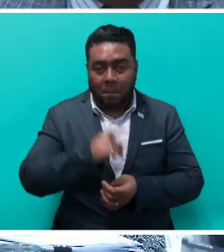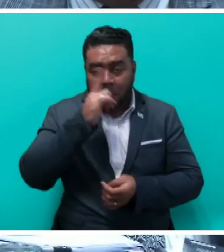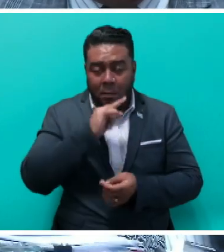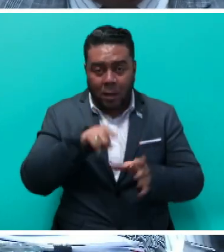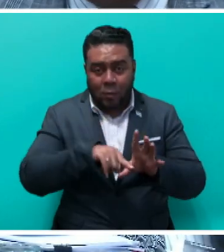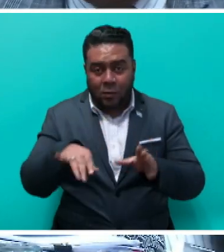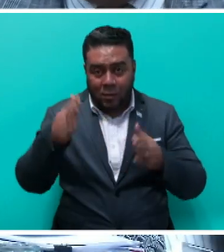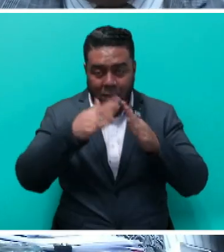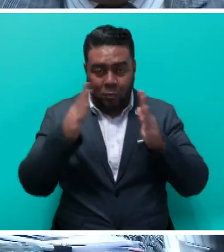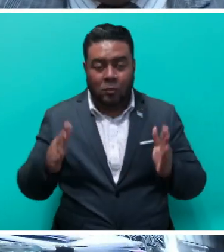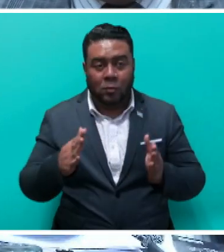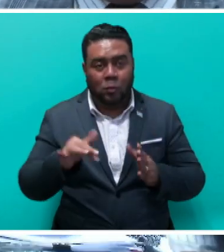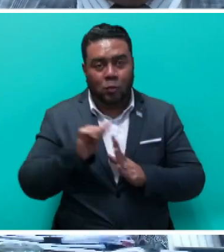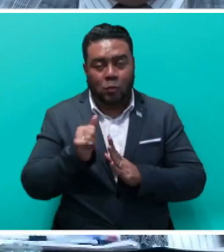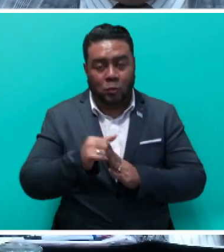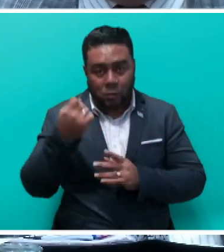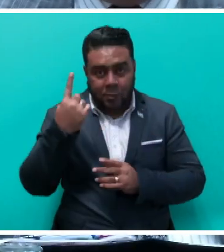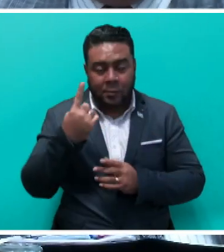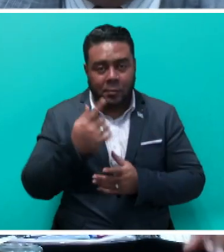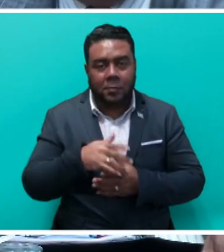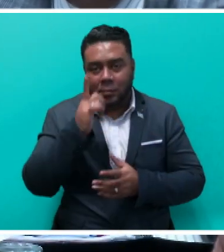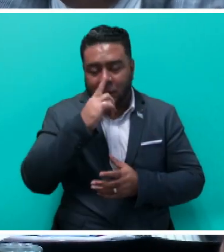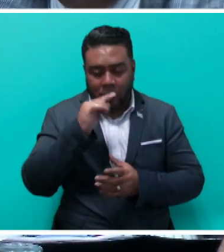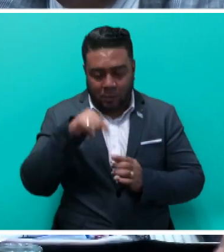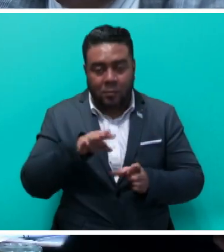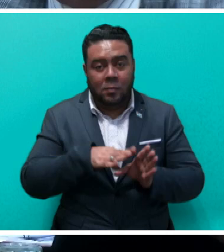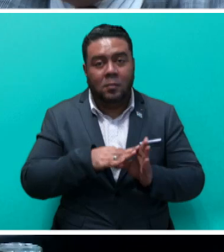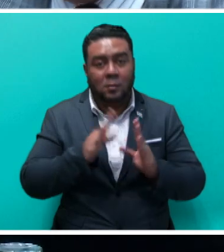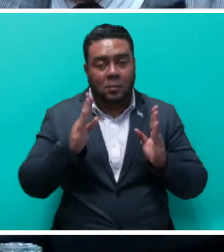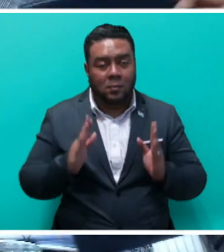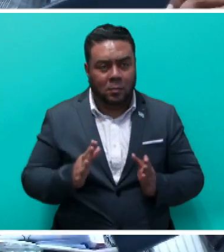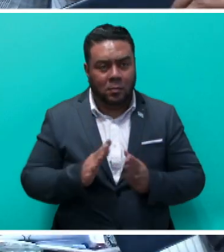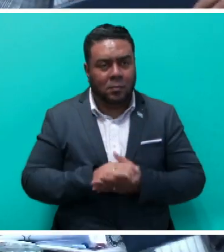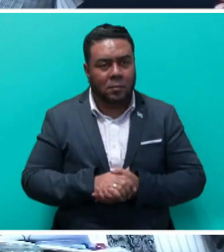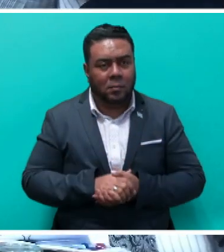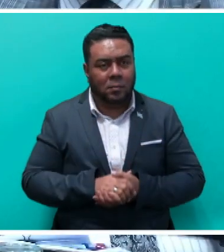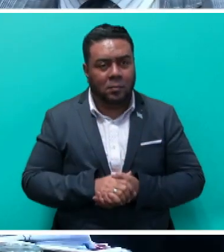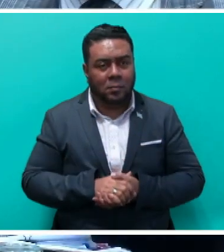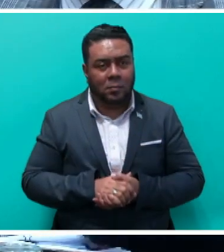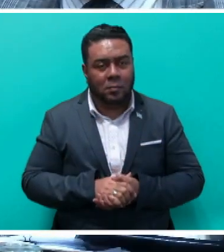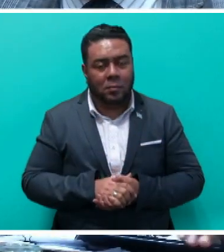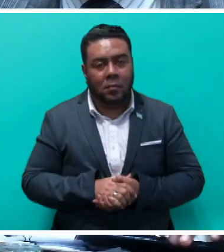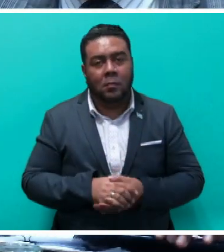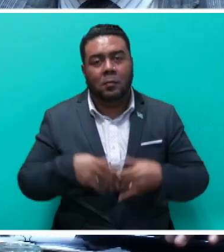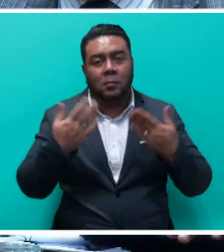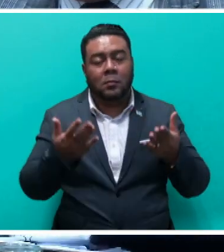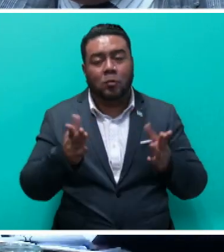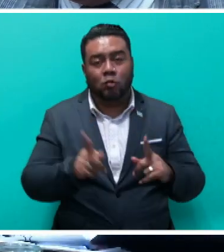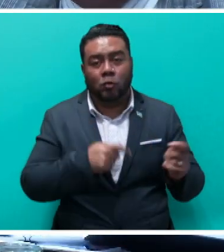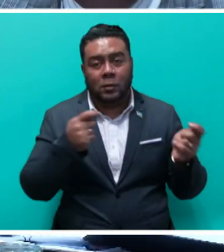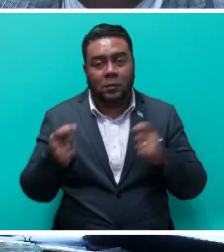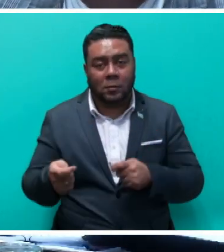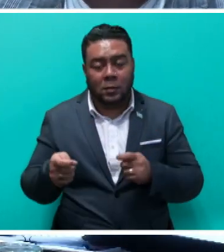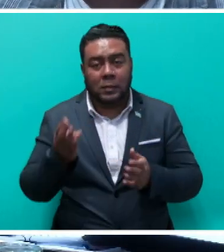this House to also understand, and also the people in this House. Designated persons are provided the authority to transfer